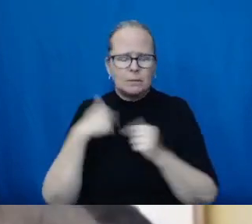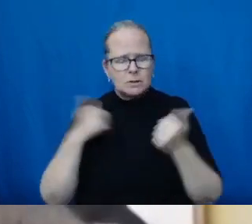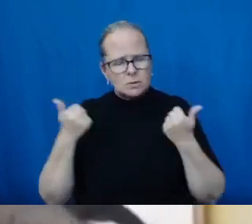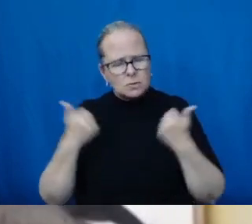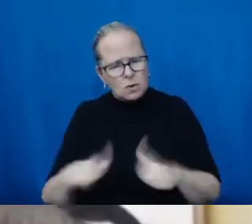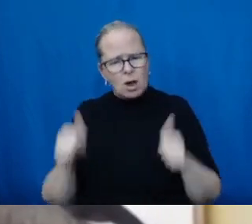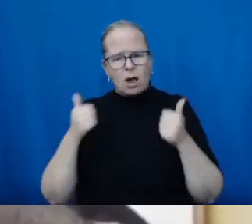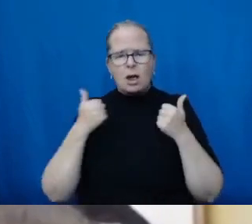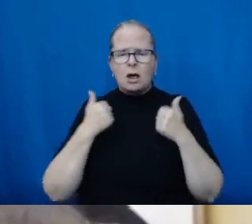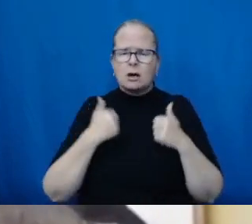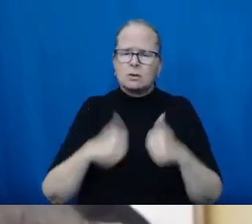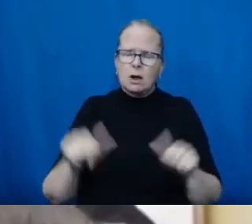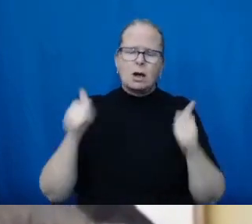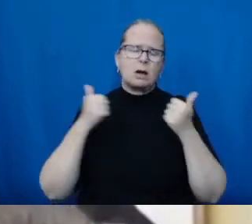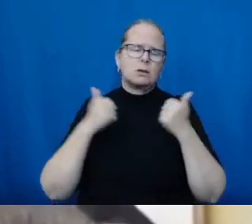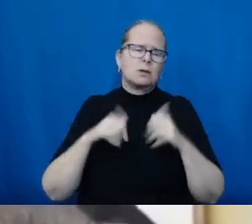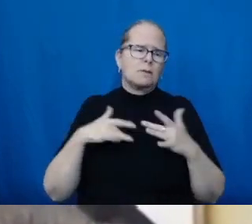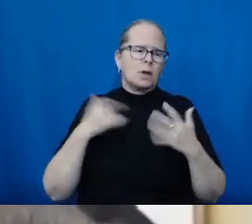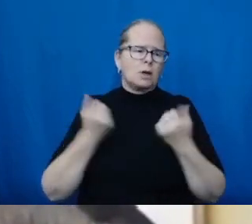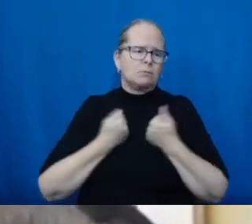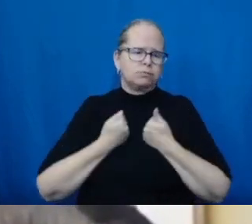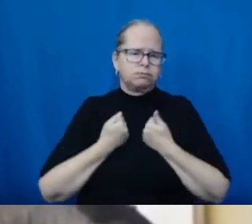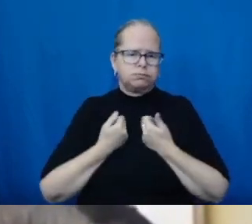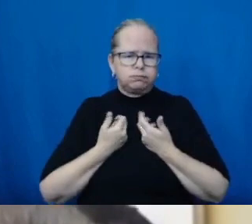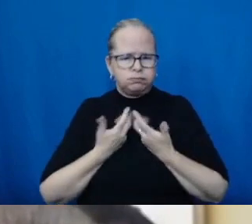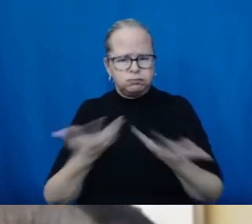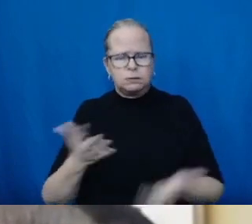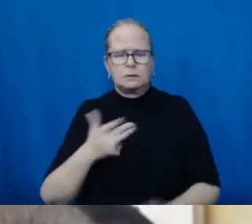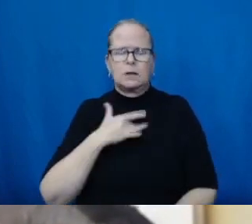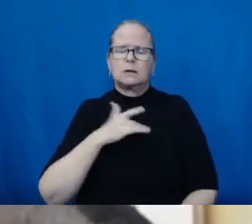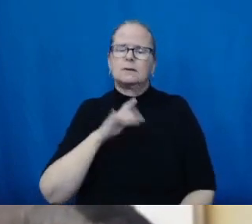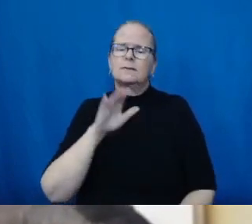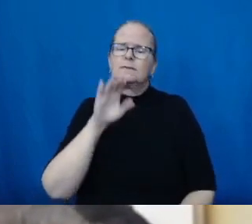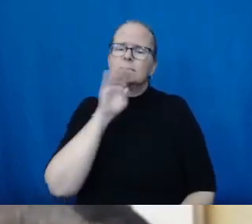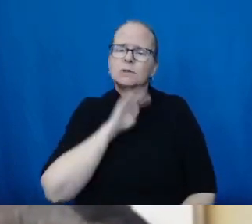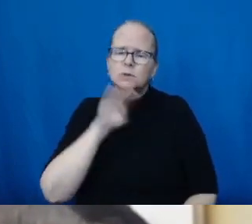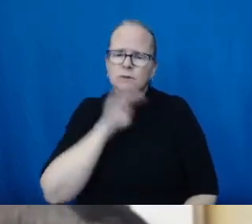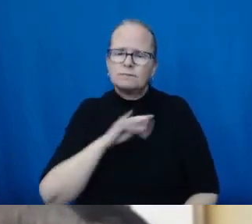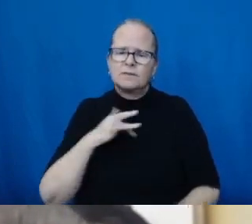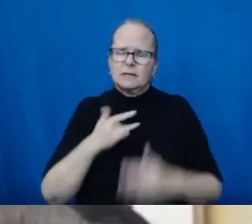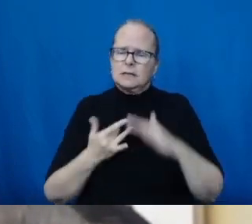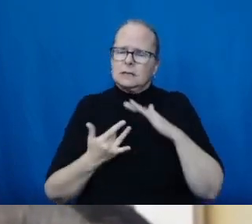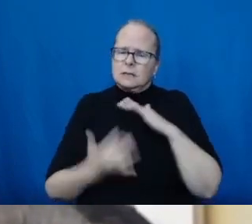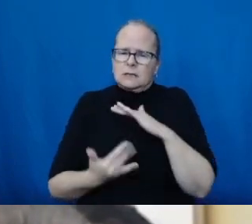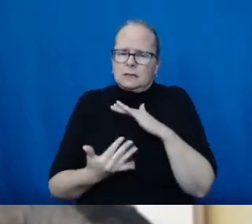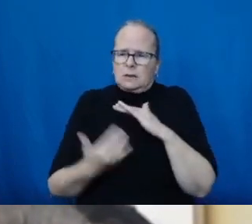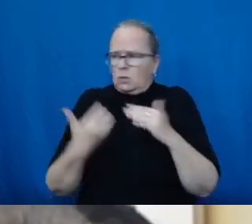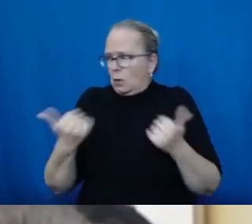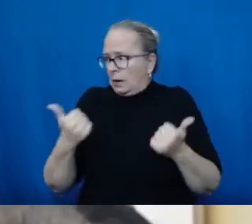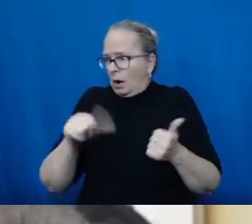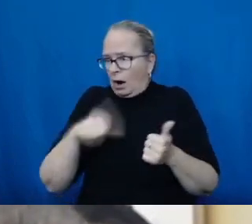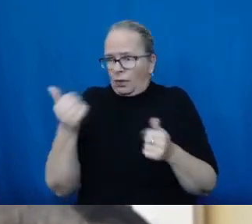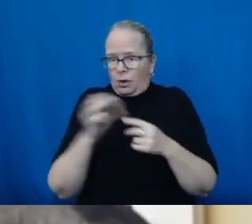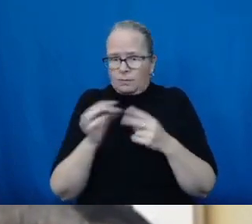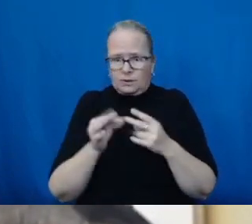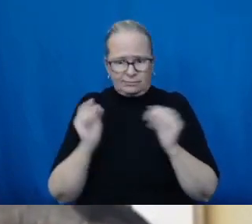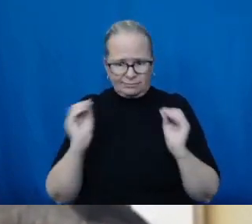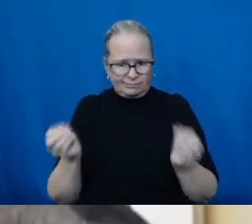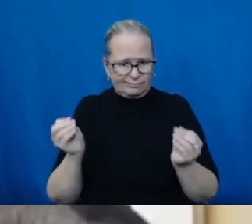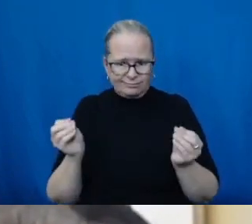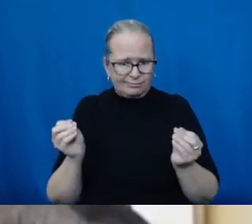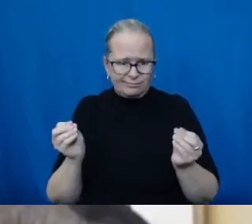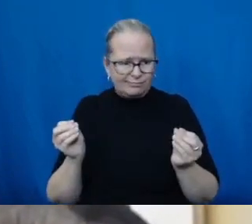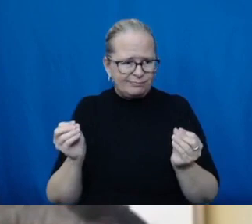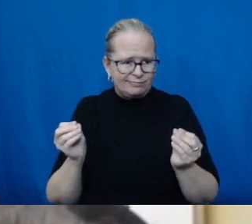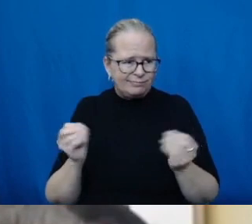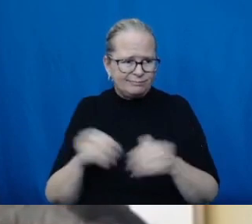There's just no alternative at this point. Before I bring on our next panelist, from your